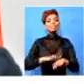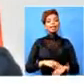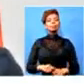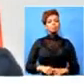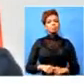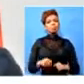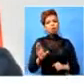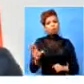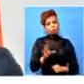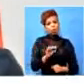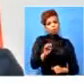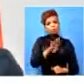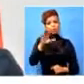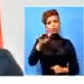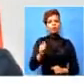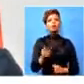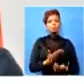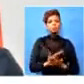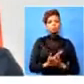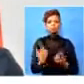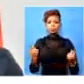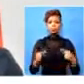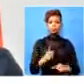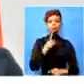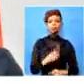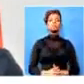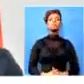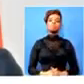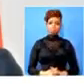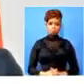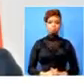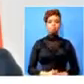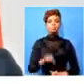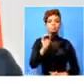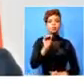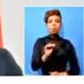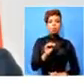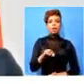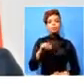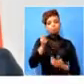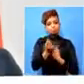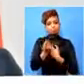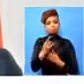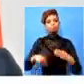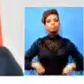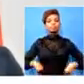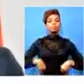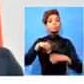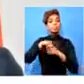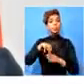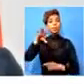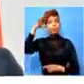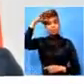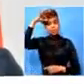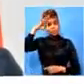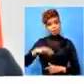board to say that there was state capture. When we called for the Commission of Inquiry into state capture,